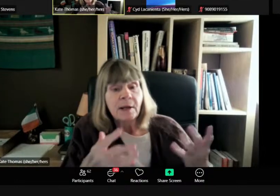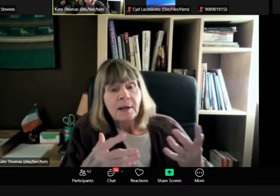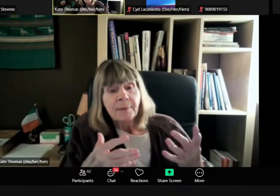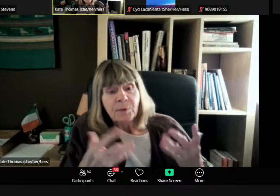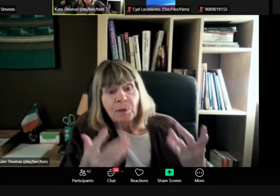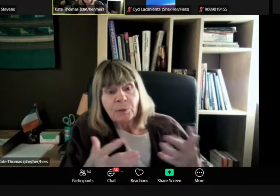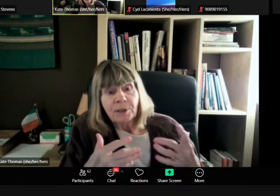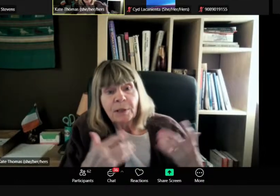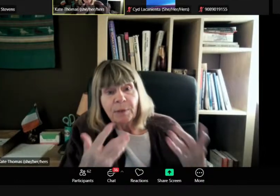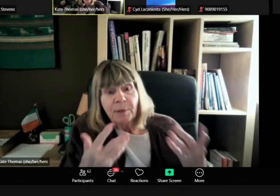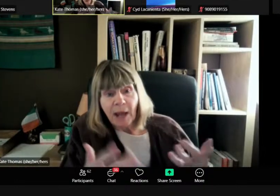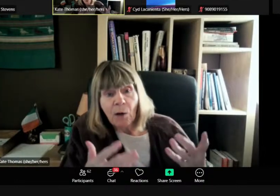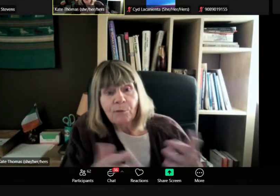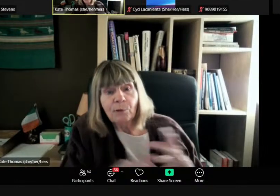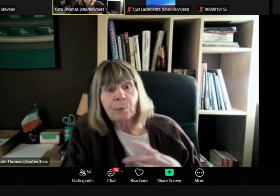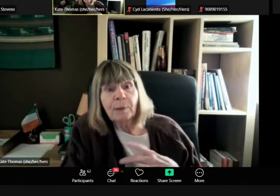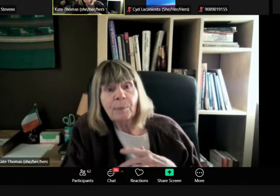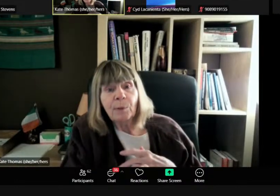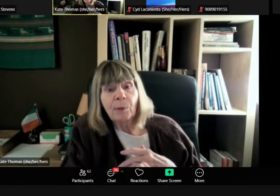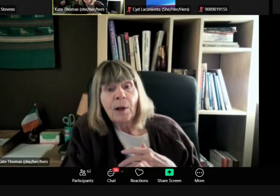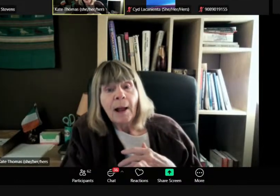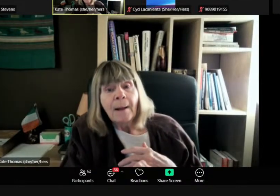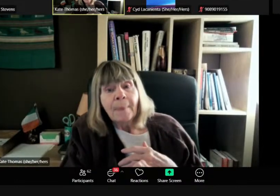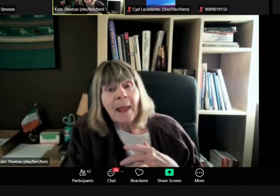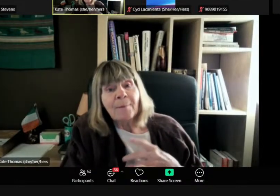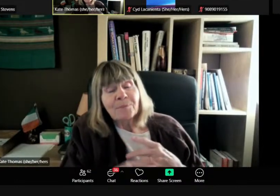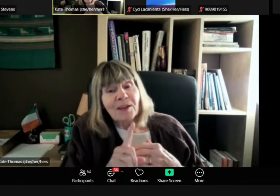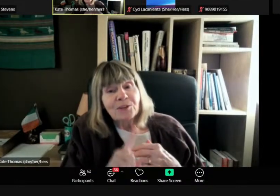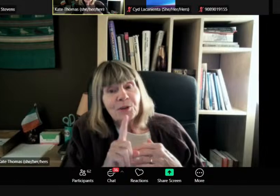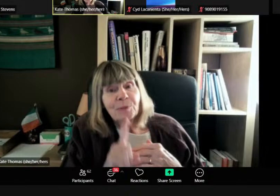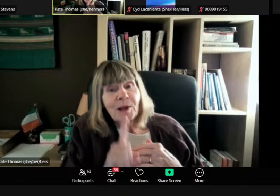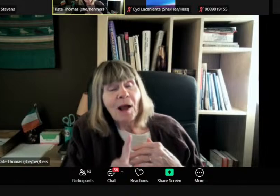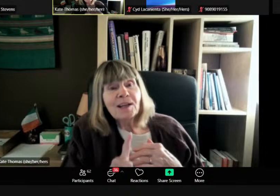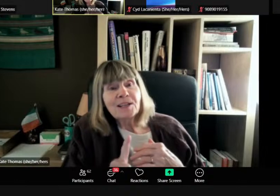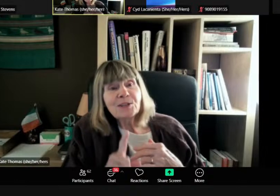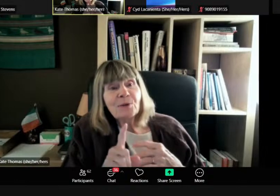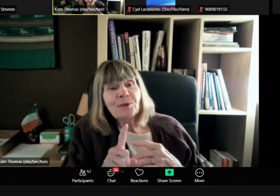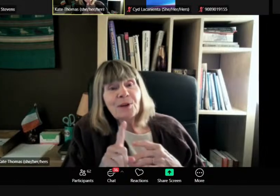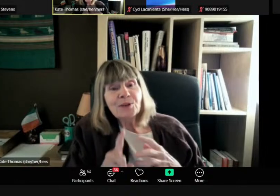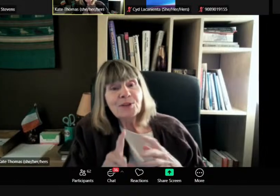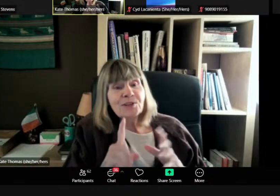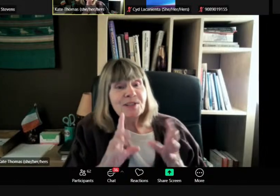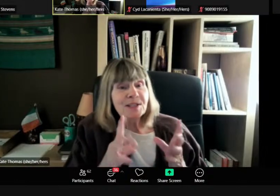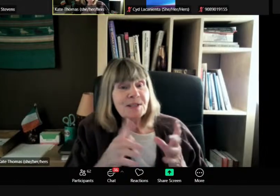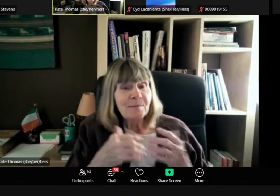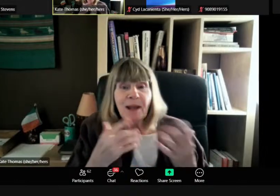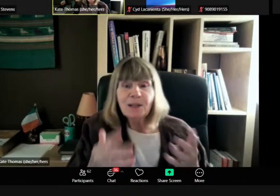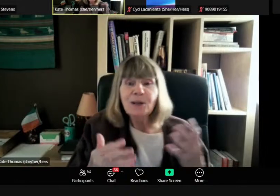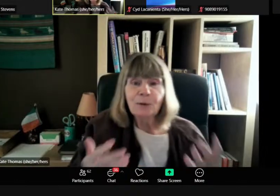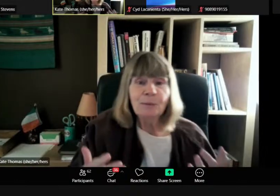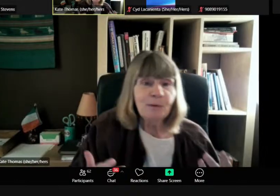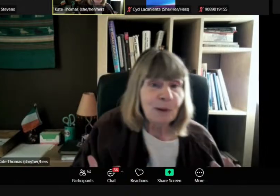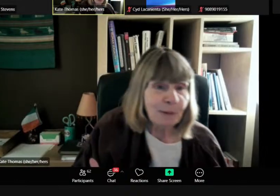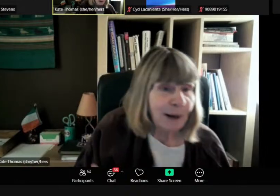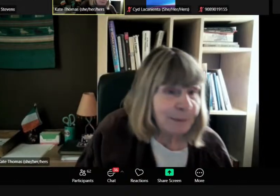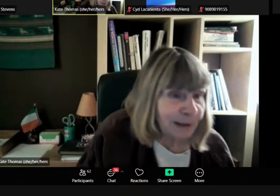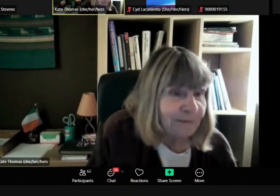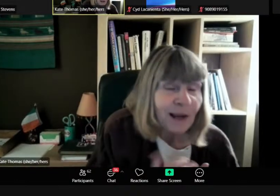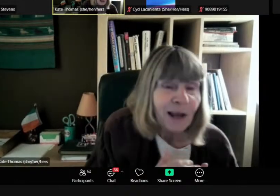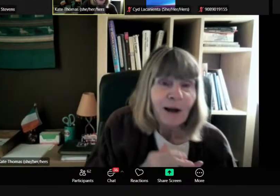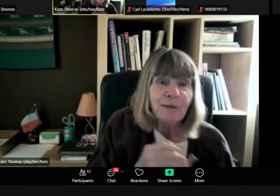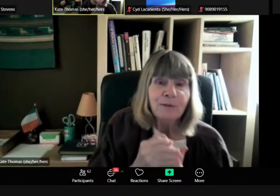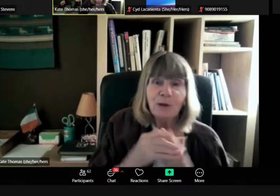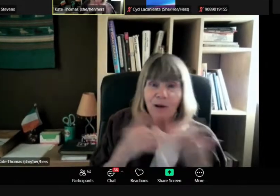understandings of what can be helpful for people. Now, to be honest, since this is mainly a group of women, I